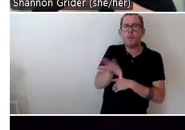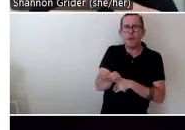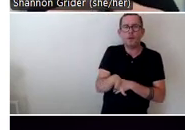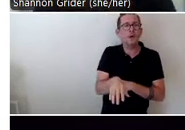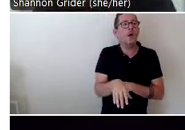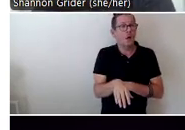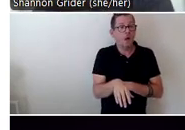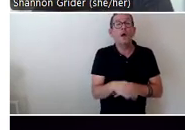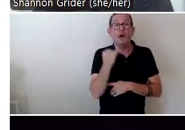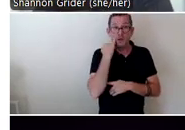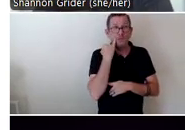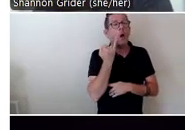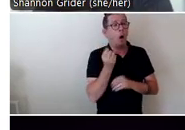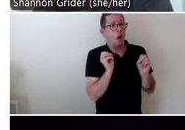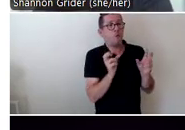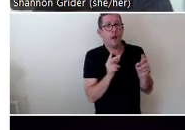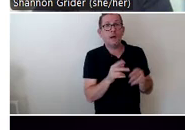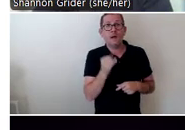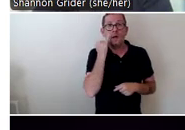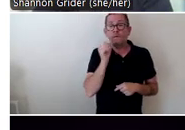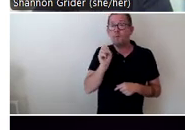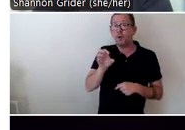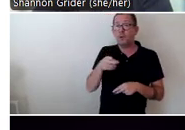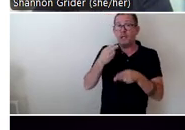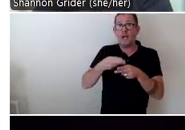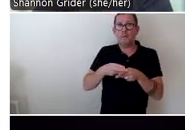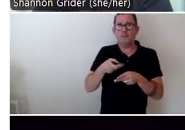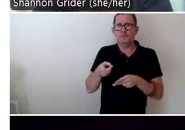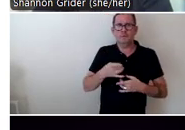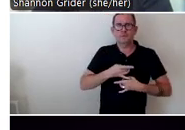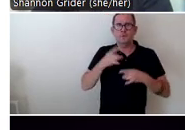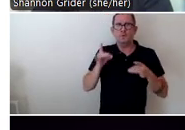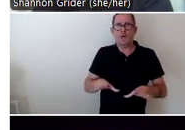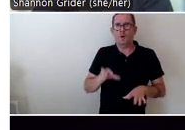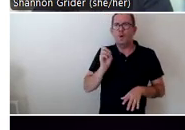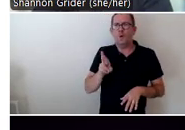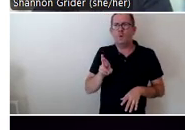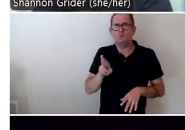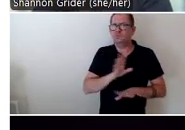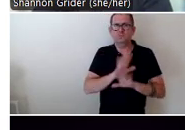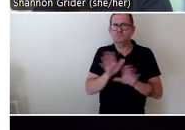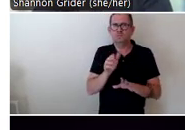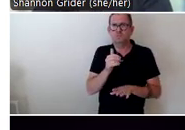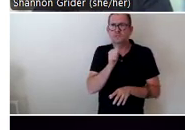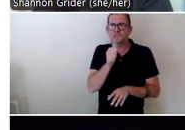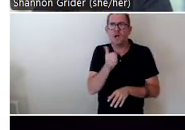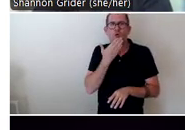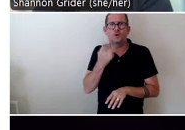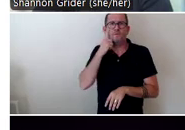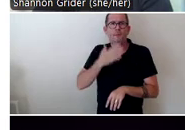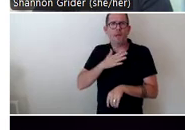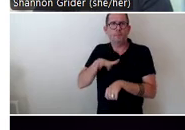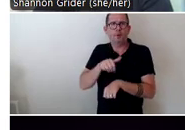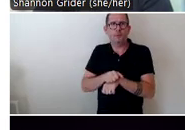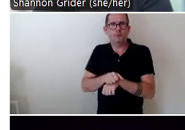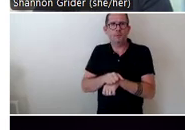deaf individual to follow up with the agency to find out which interpreter is coming. Because I may not, what if I call and there's a person